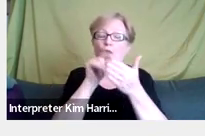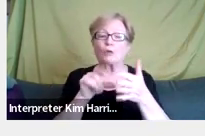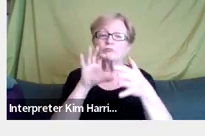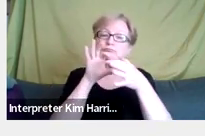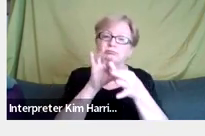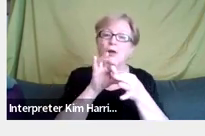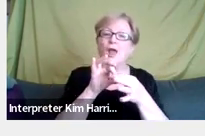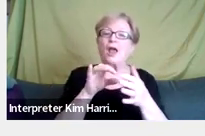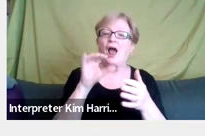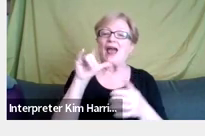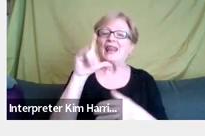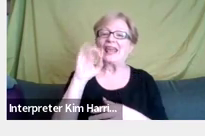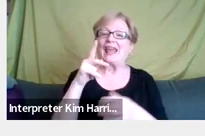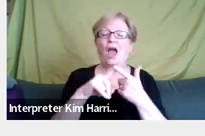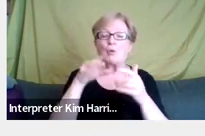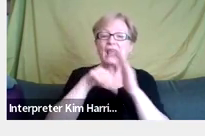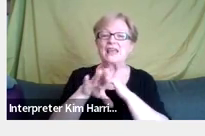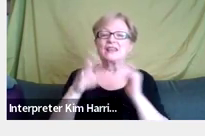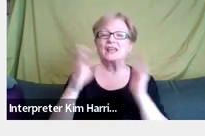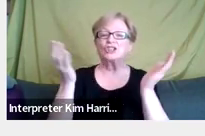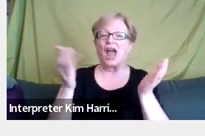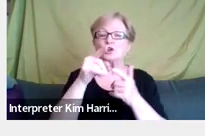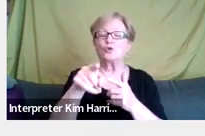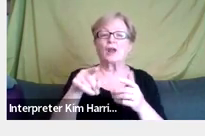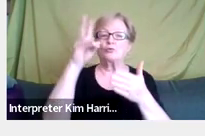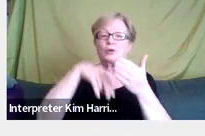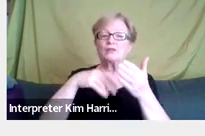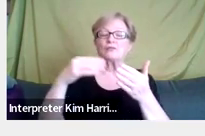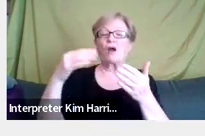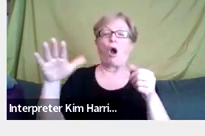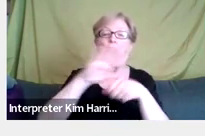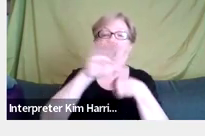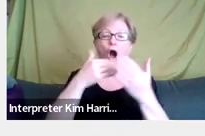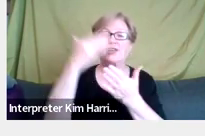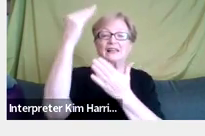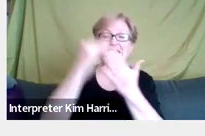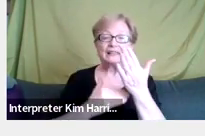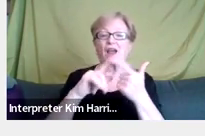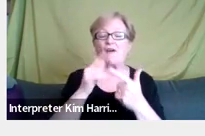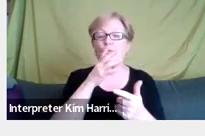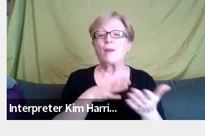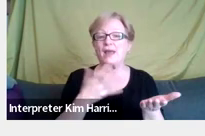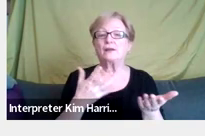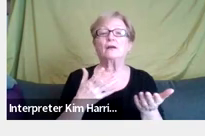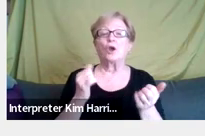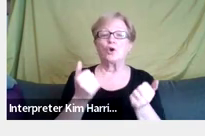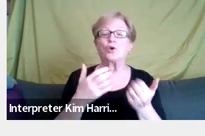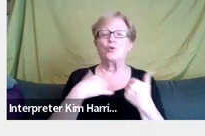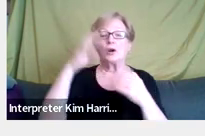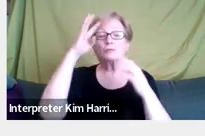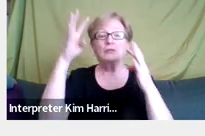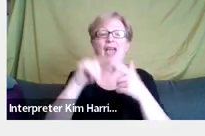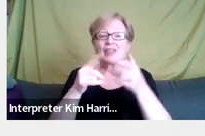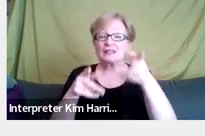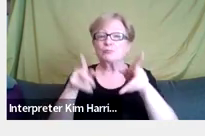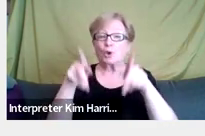read the full, list of women. So just want to share that. So this